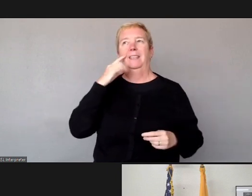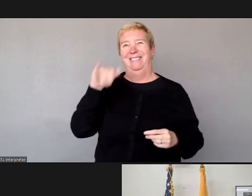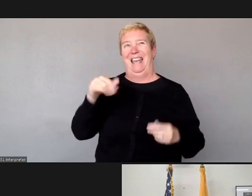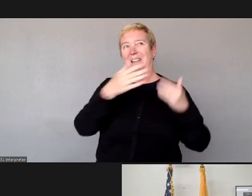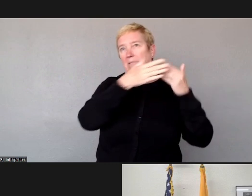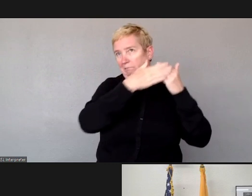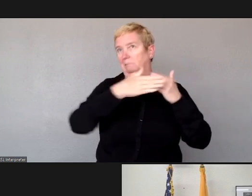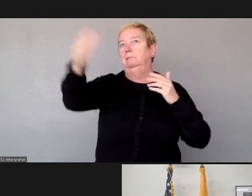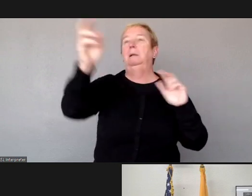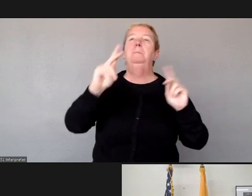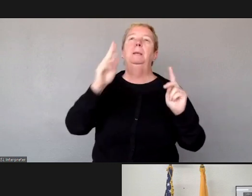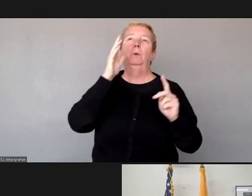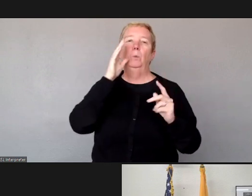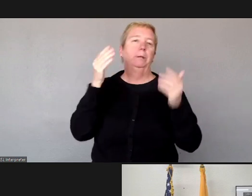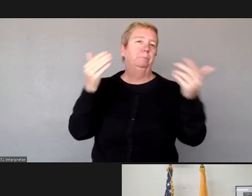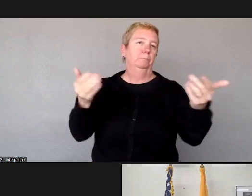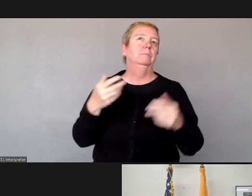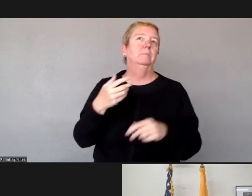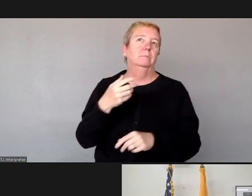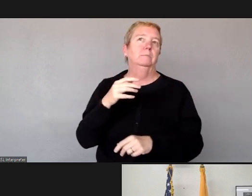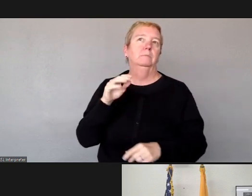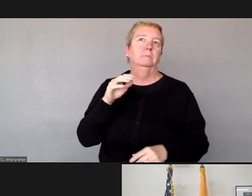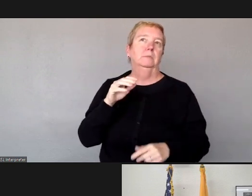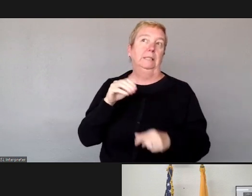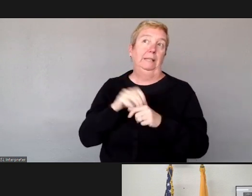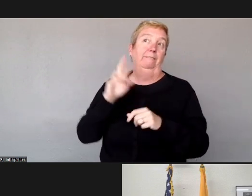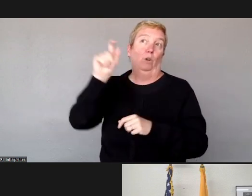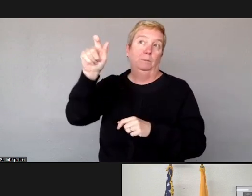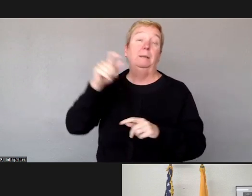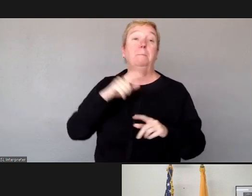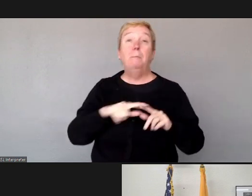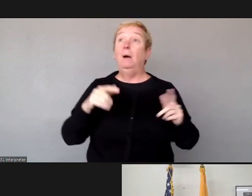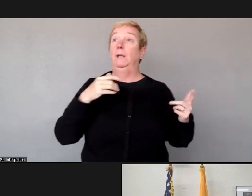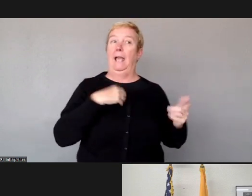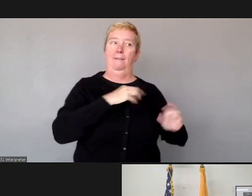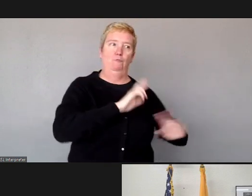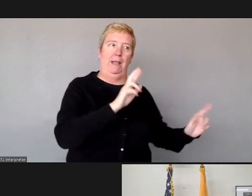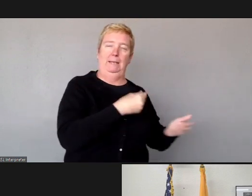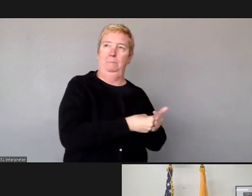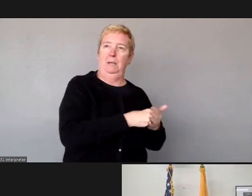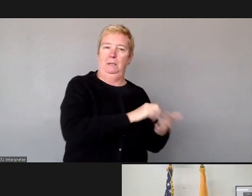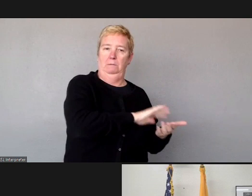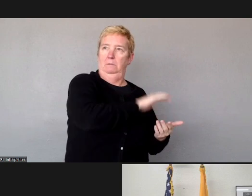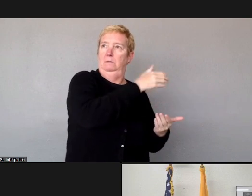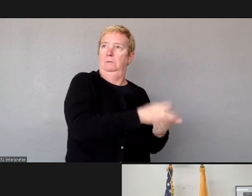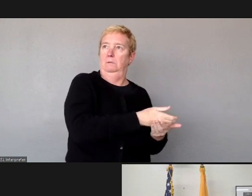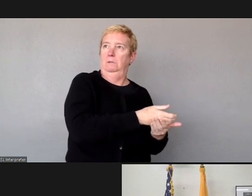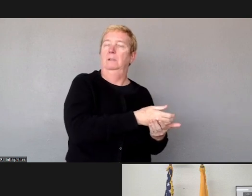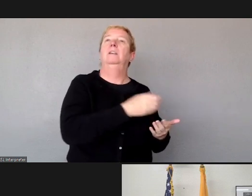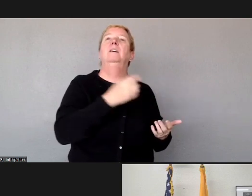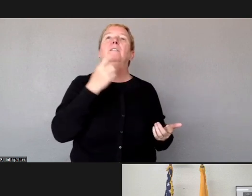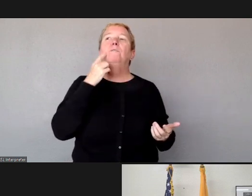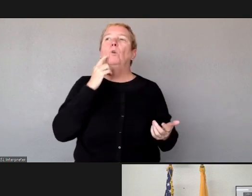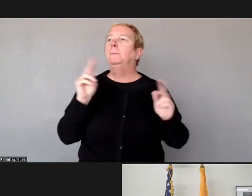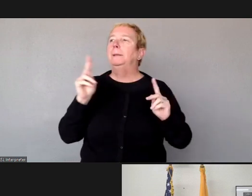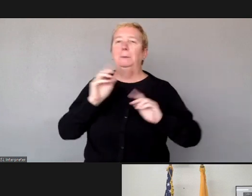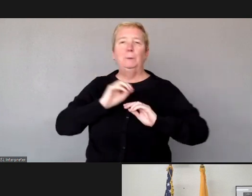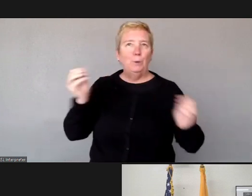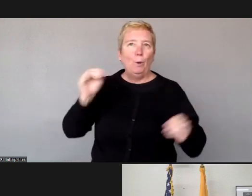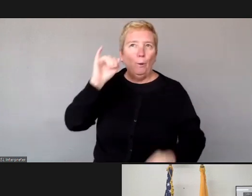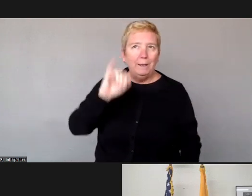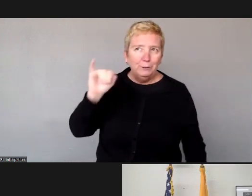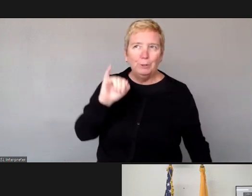get their boosters. But we are on the ready. We basically have a fund set aside, especially for people who are uninsured as well,